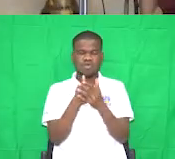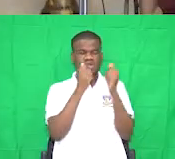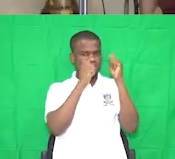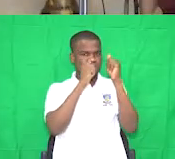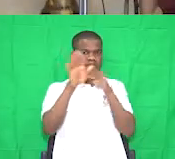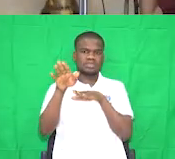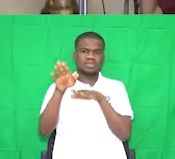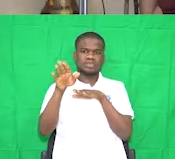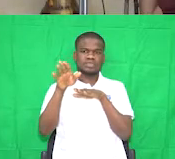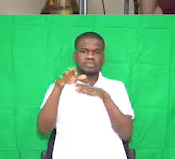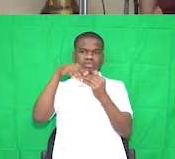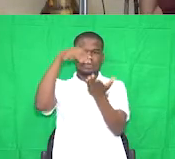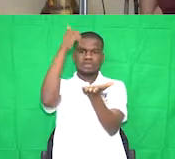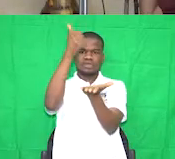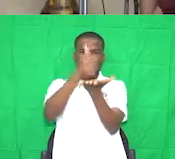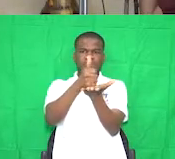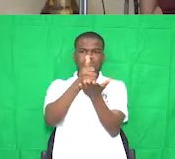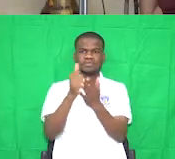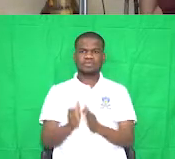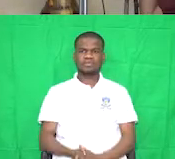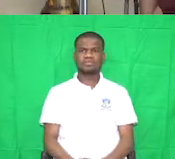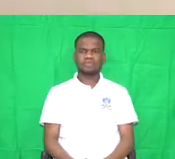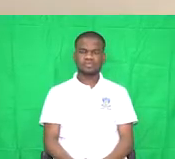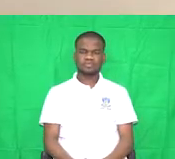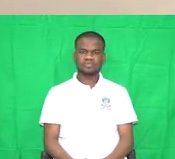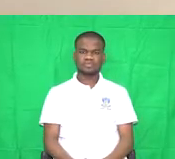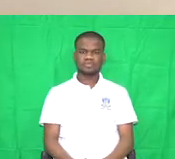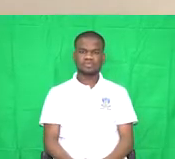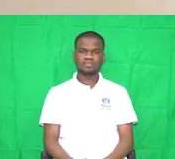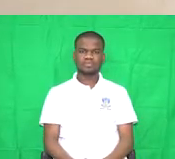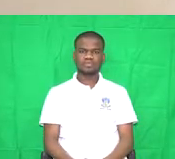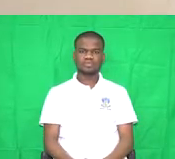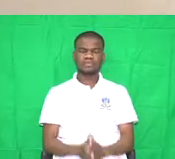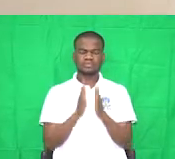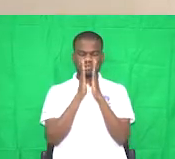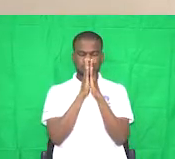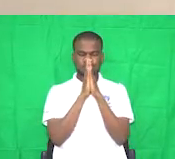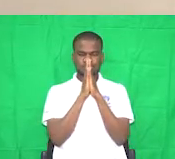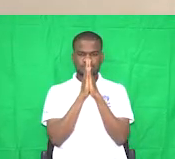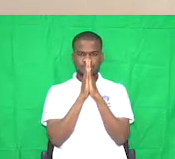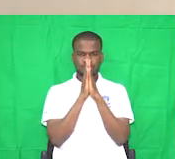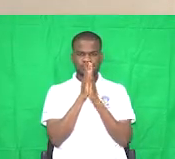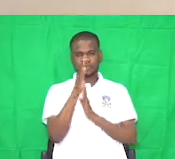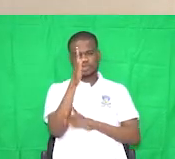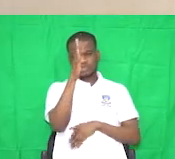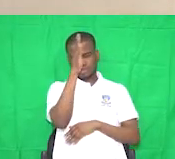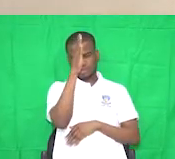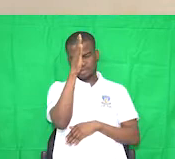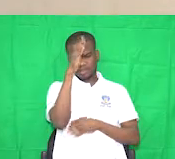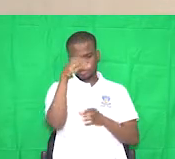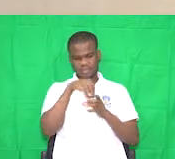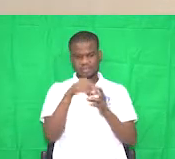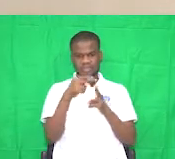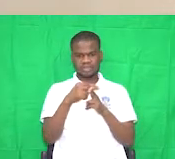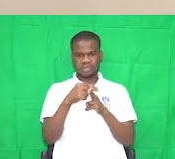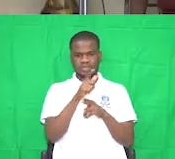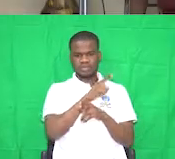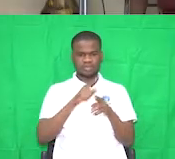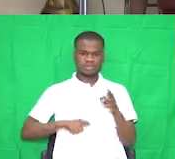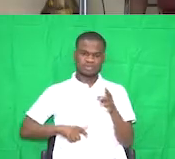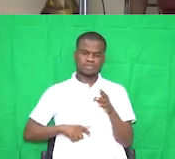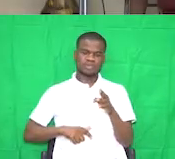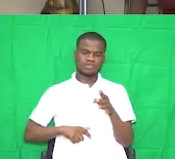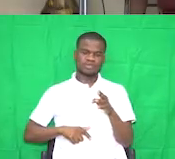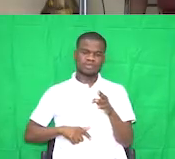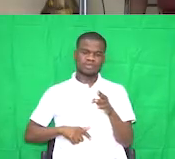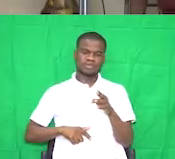be blessed. Amen. Shall we pray? Father, in the name of our Lord Jesus